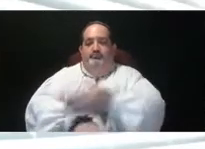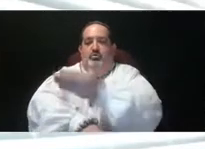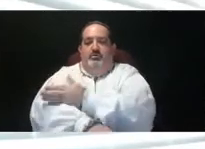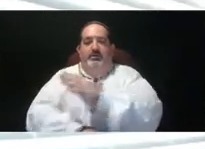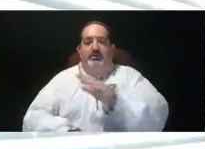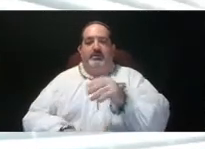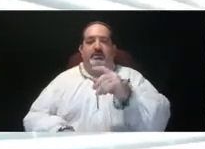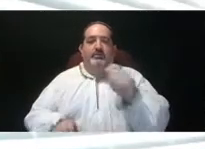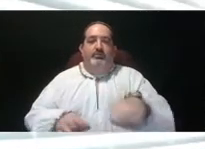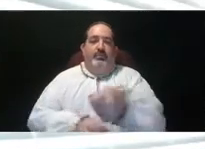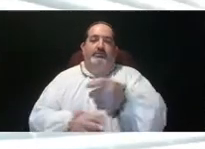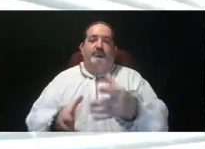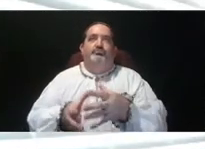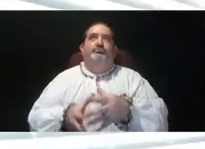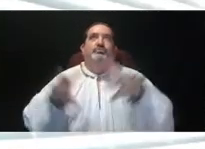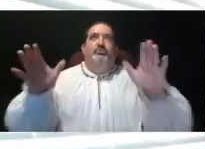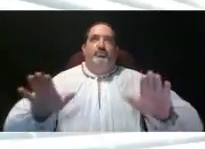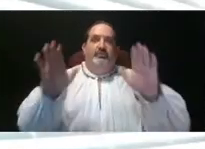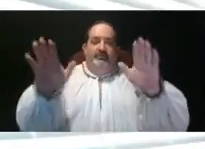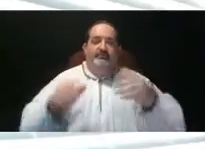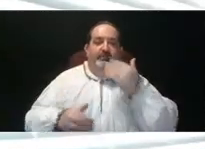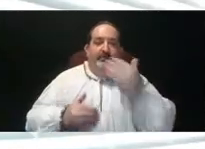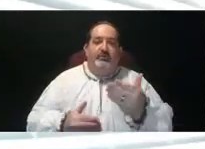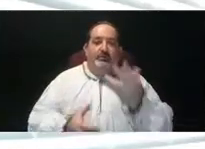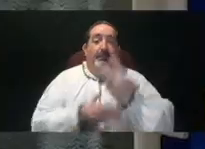It's phenomenal. So thank you both.